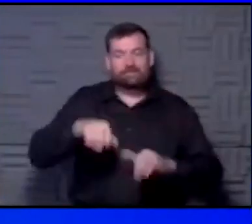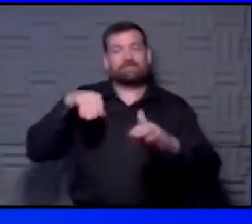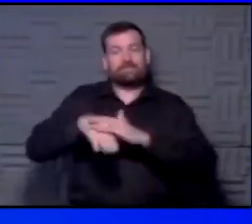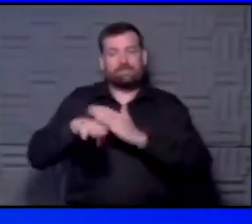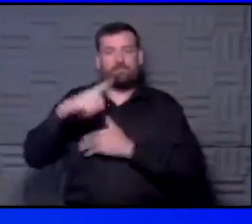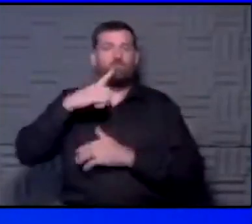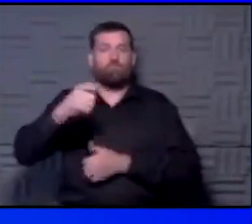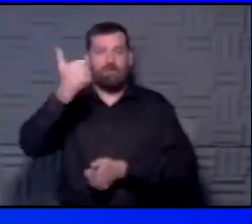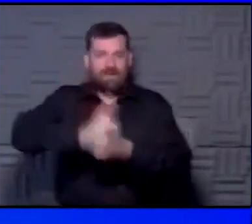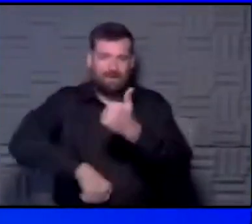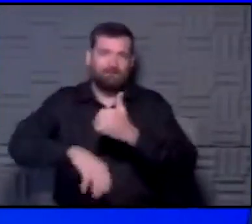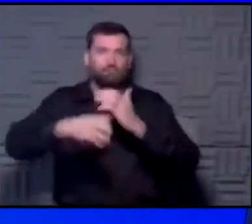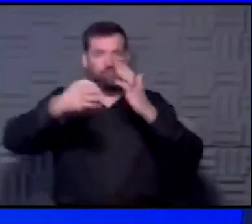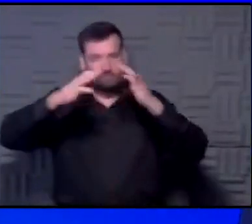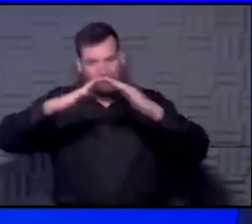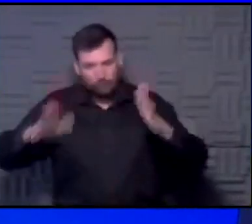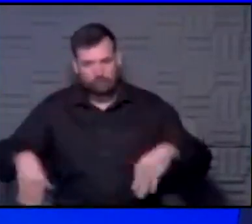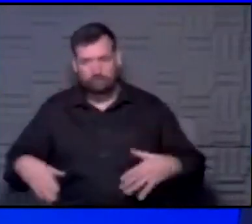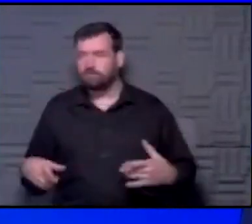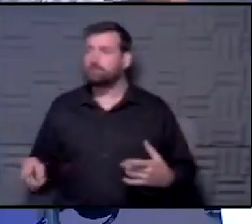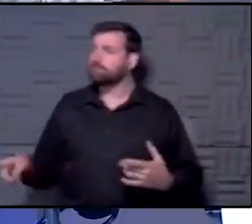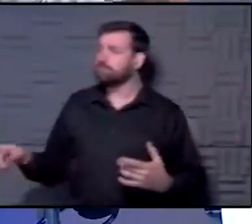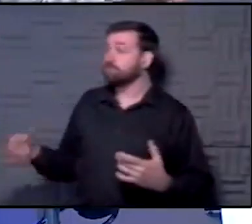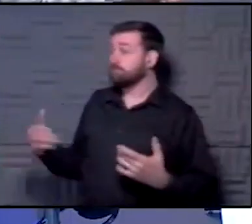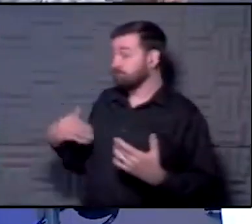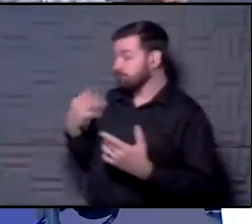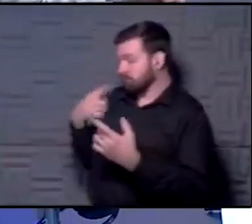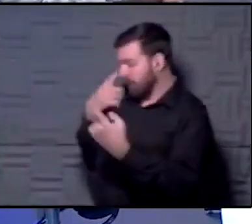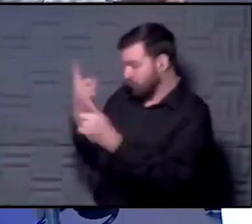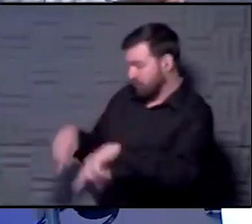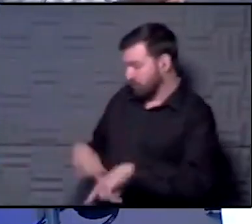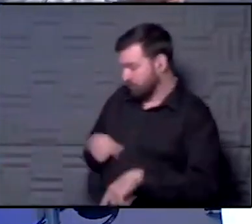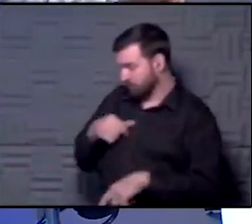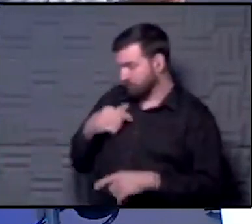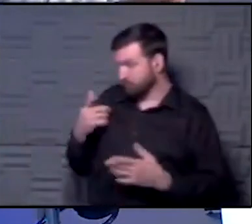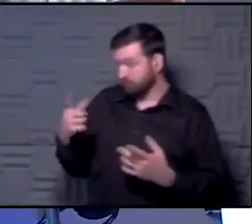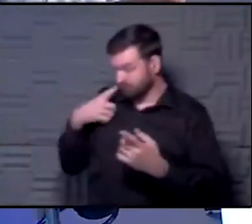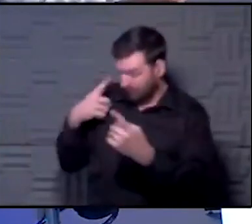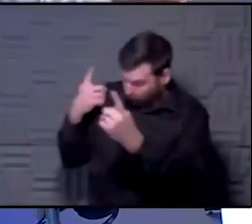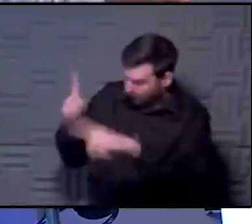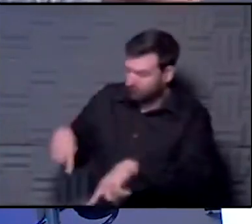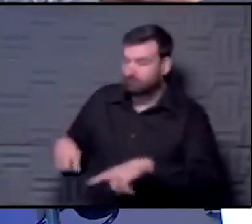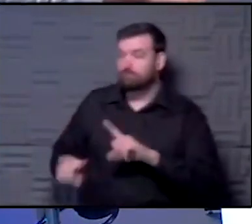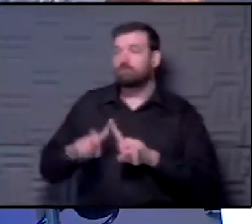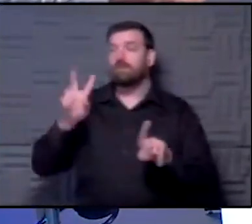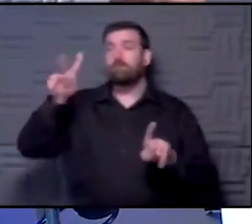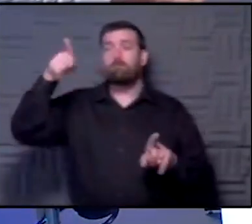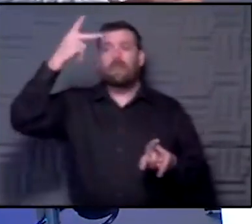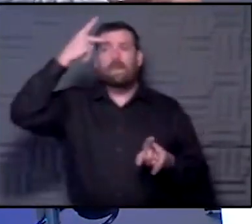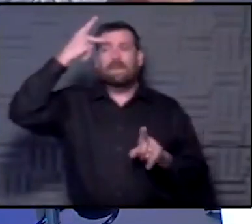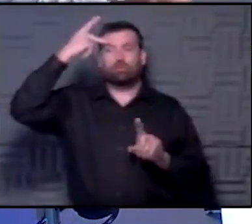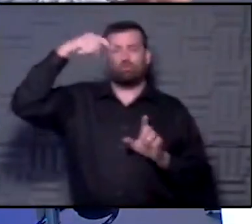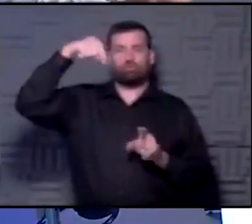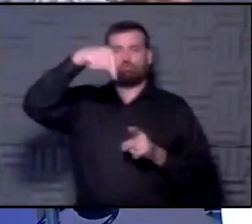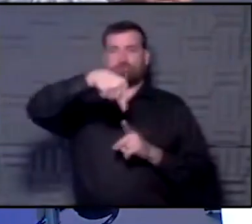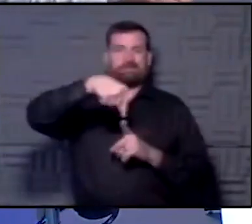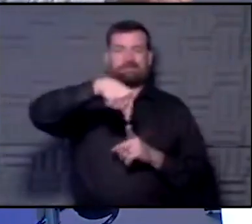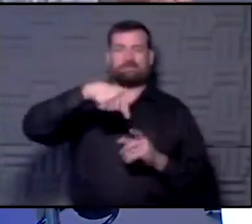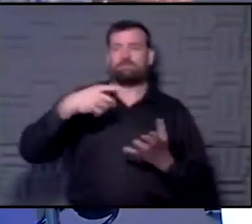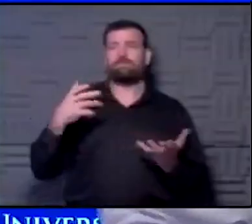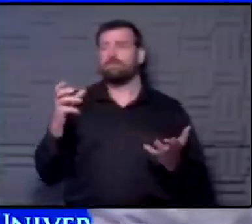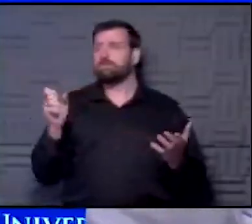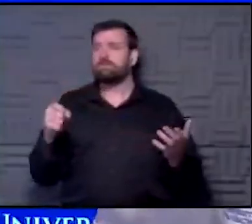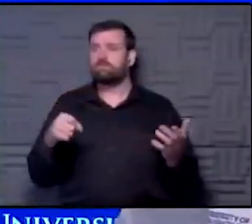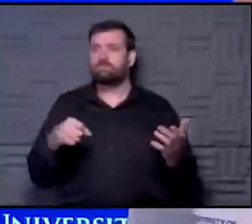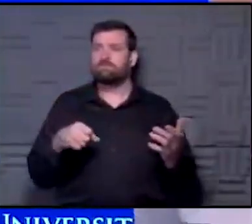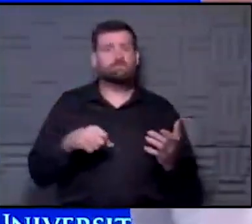every household. I think would be more. Yeah, well, and I don't think, I agree. You don't have to contradict me on that. I'm with you. But as far as politicalization of the whole thing. Yeah. I just